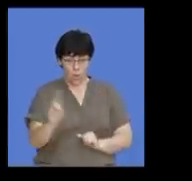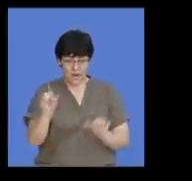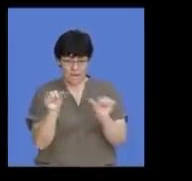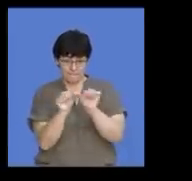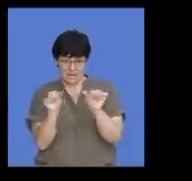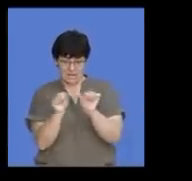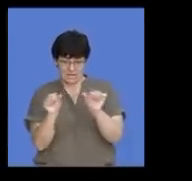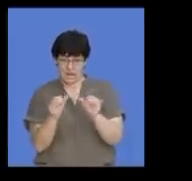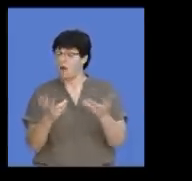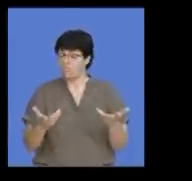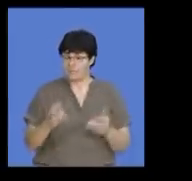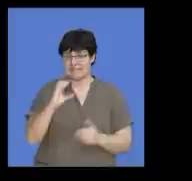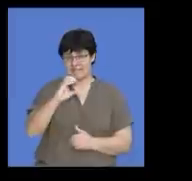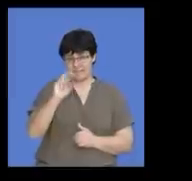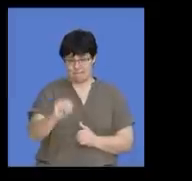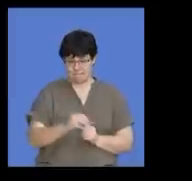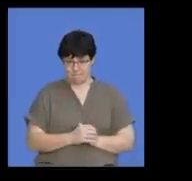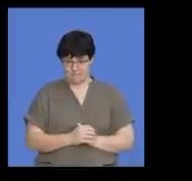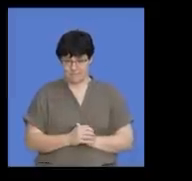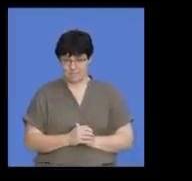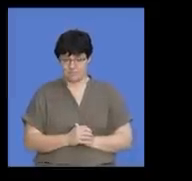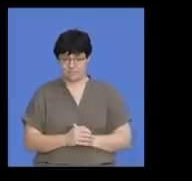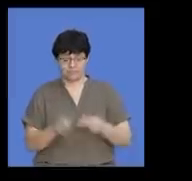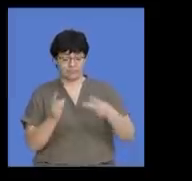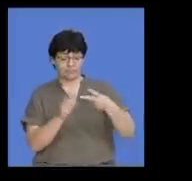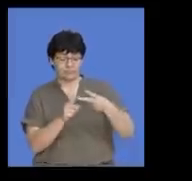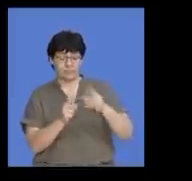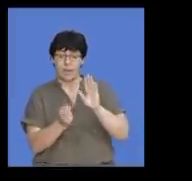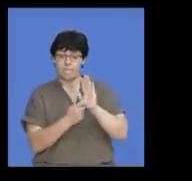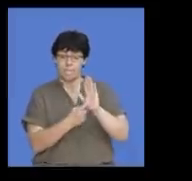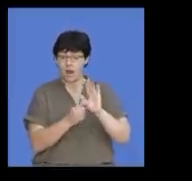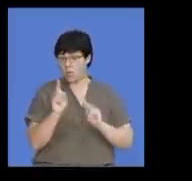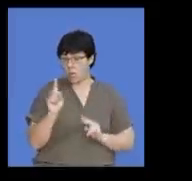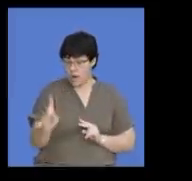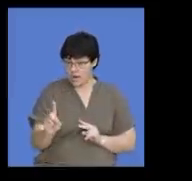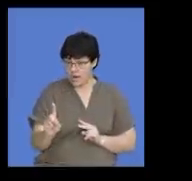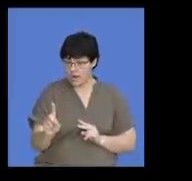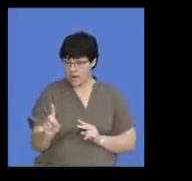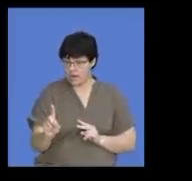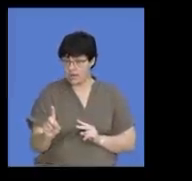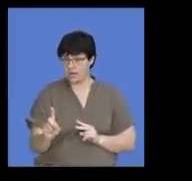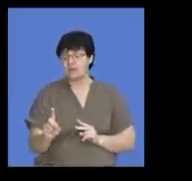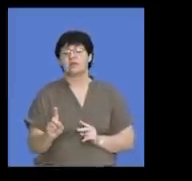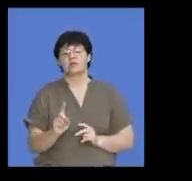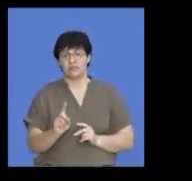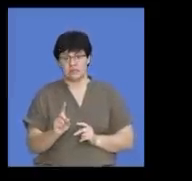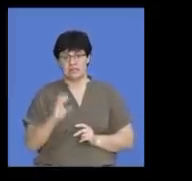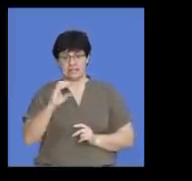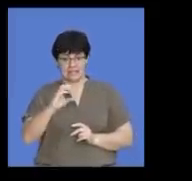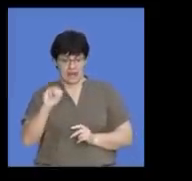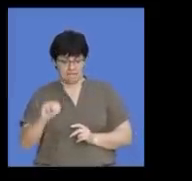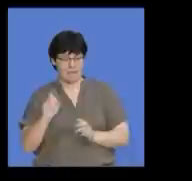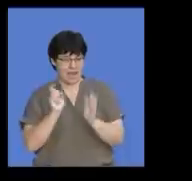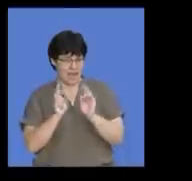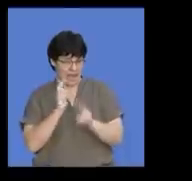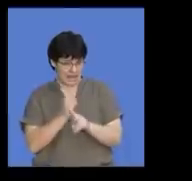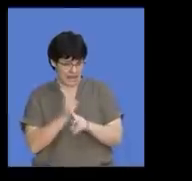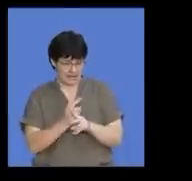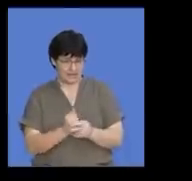in centimeters. There is one mark allocated to the measurement in centimeters as well here.